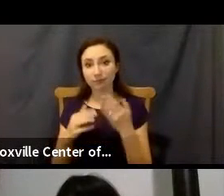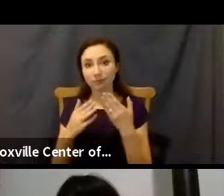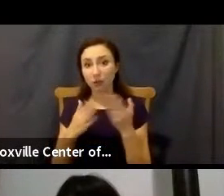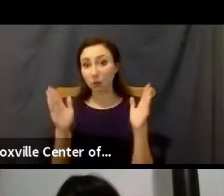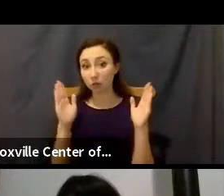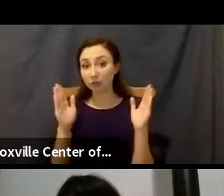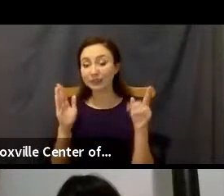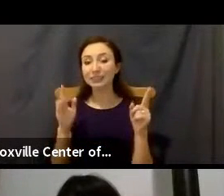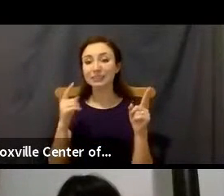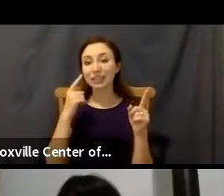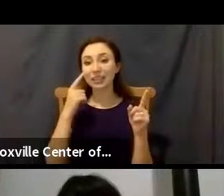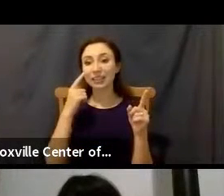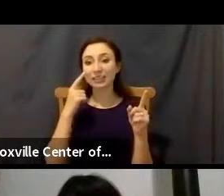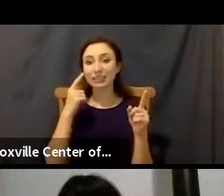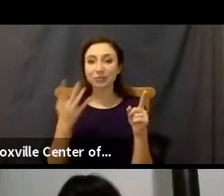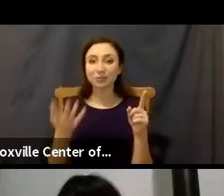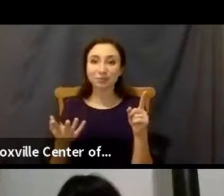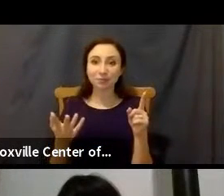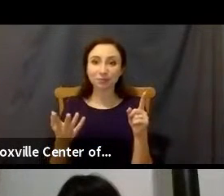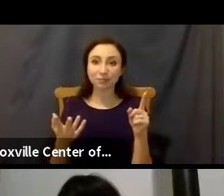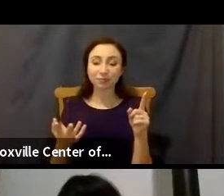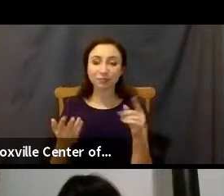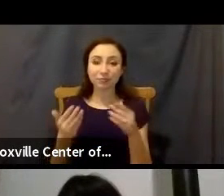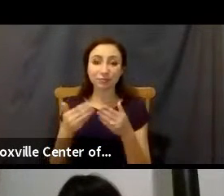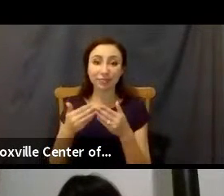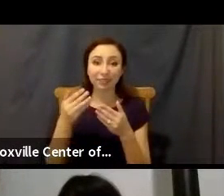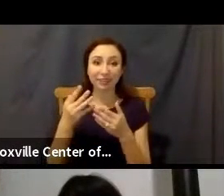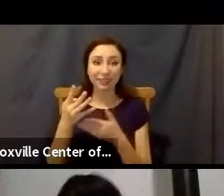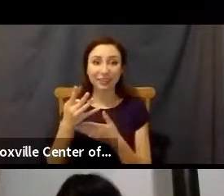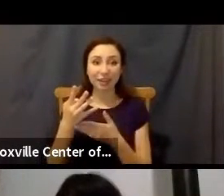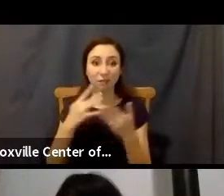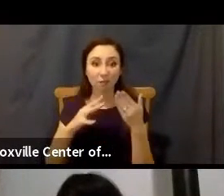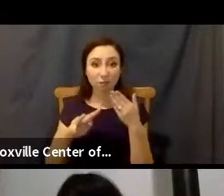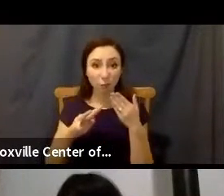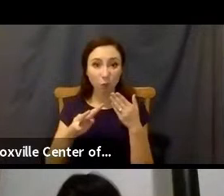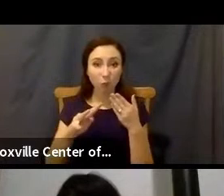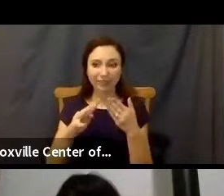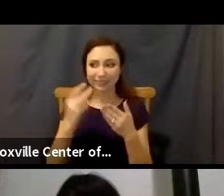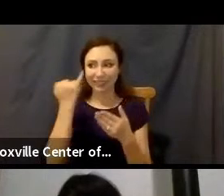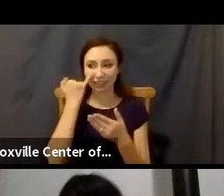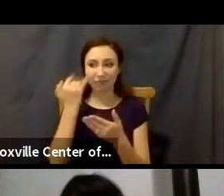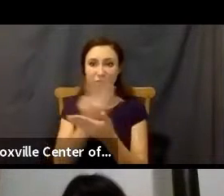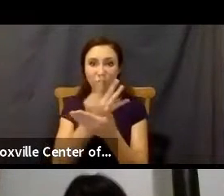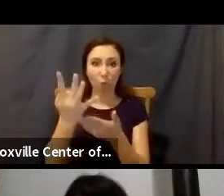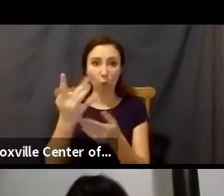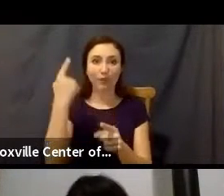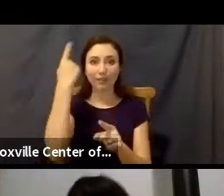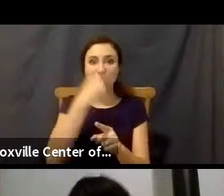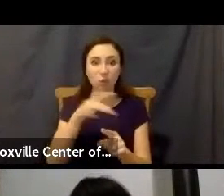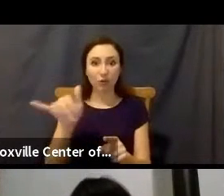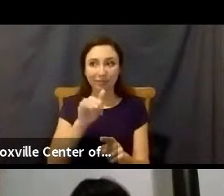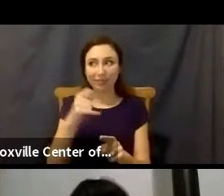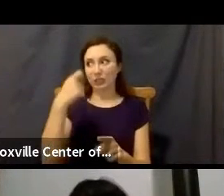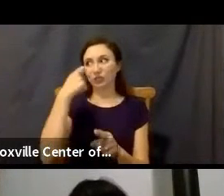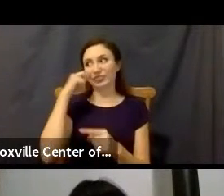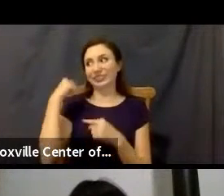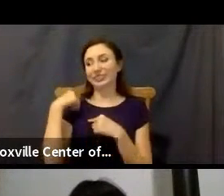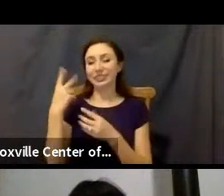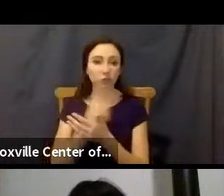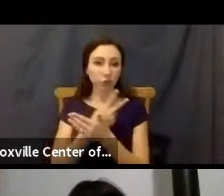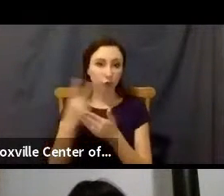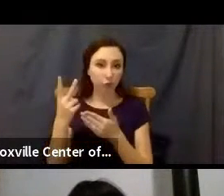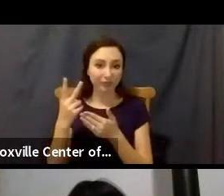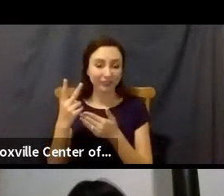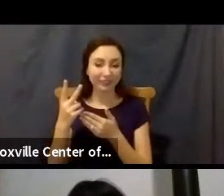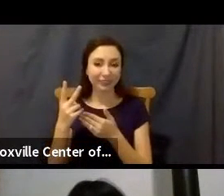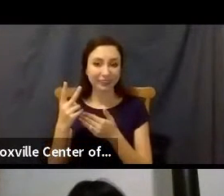ultimately if the next 4 weeks look like the past 2, for example, let's just hypothetically say that, then, I mean, it